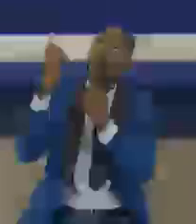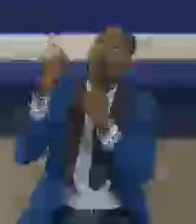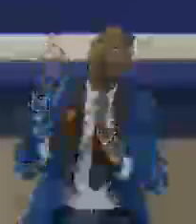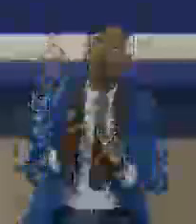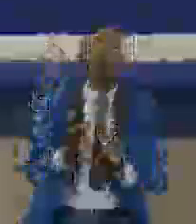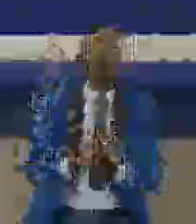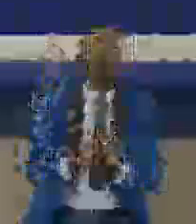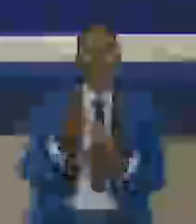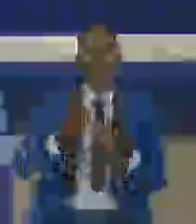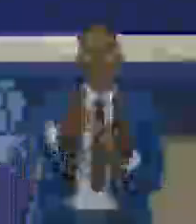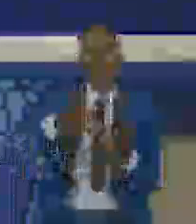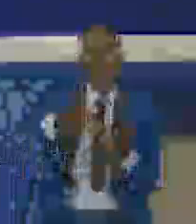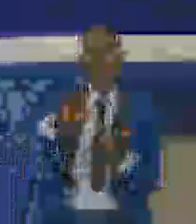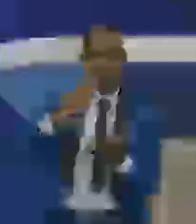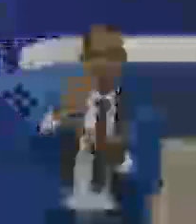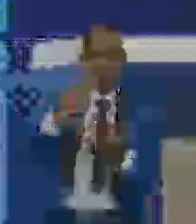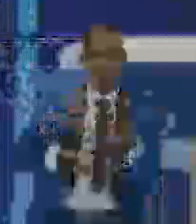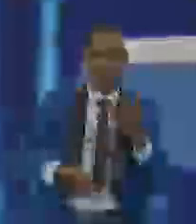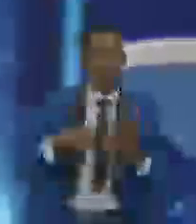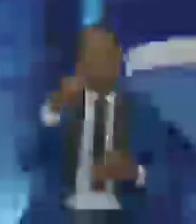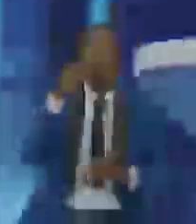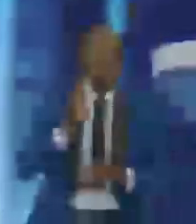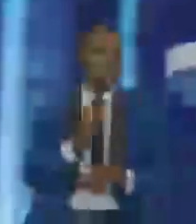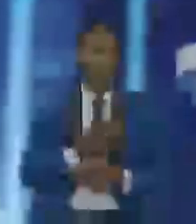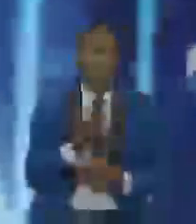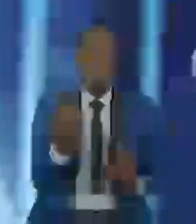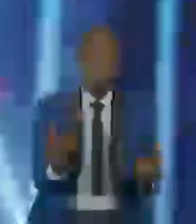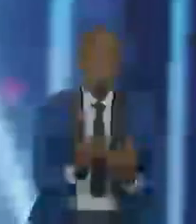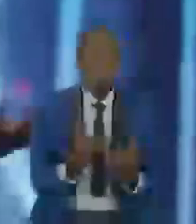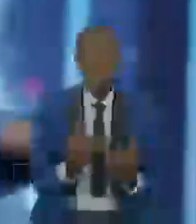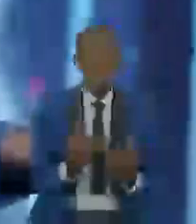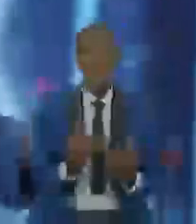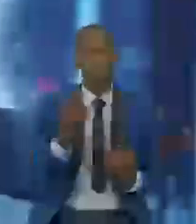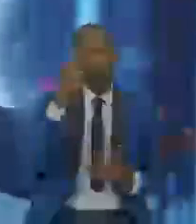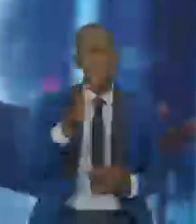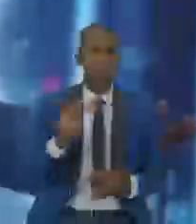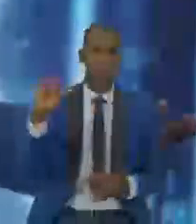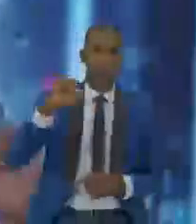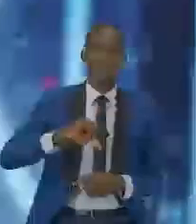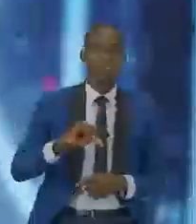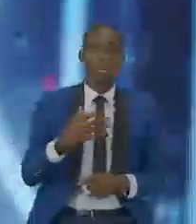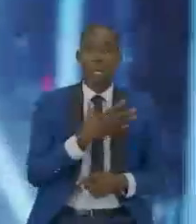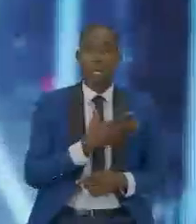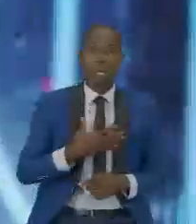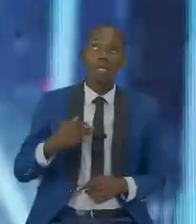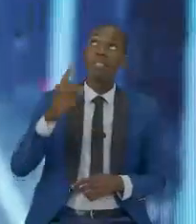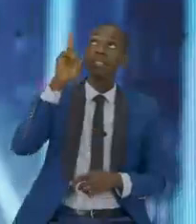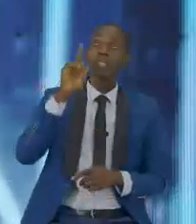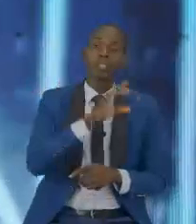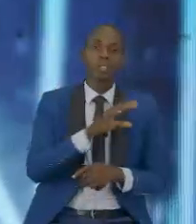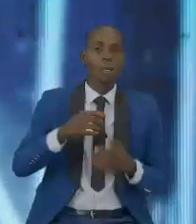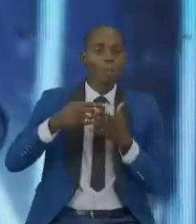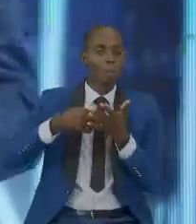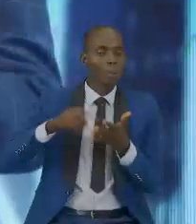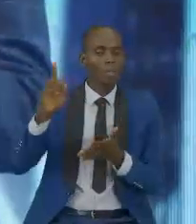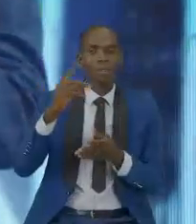the price for our guilt, for our condemnation. And he paid the price, the total price. And